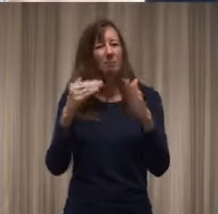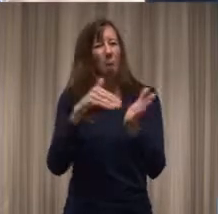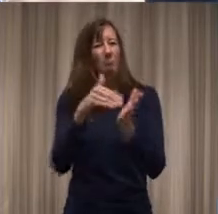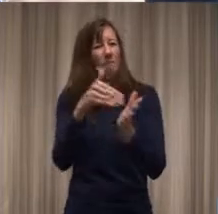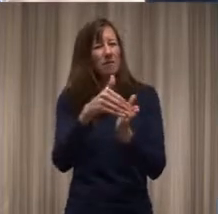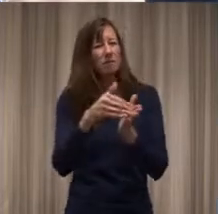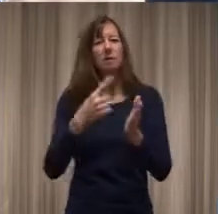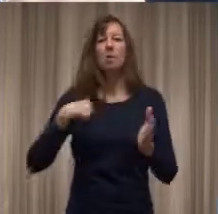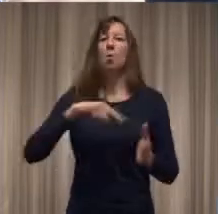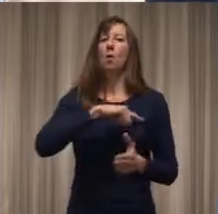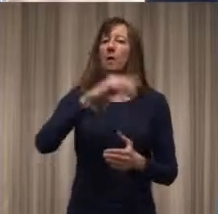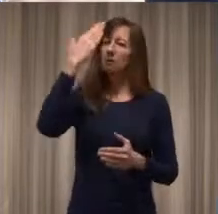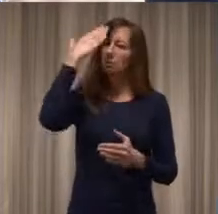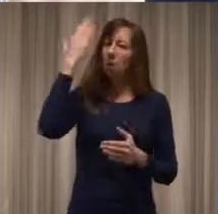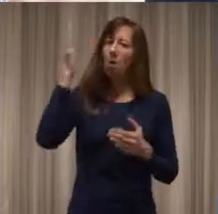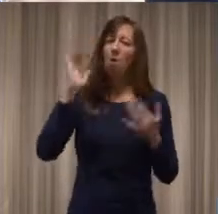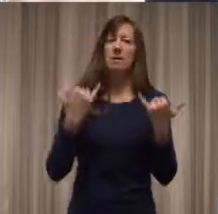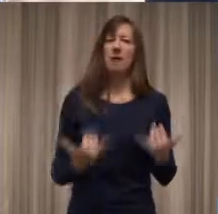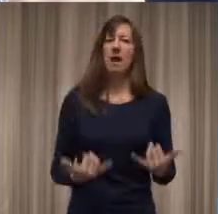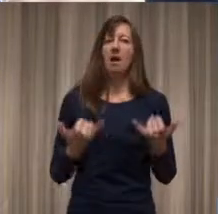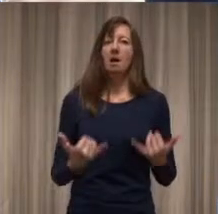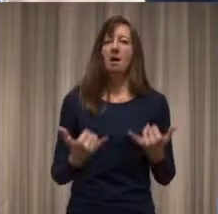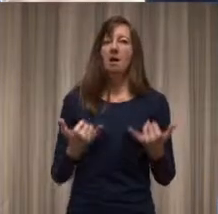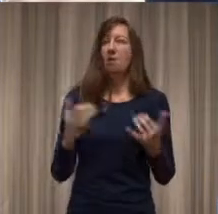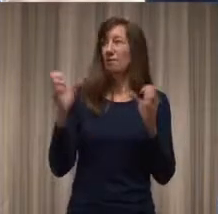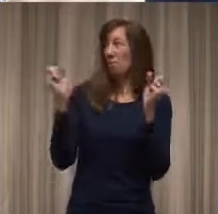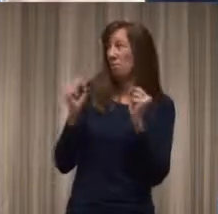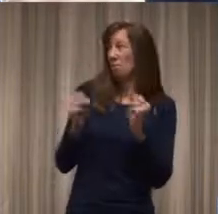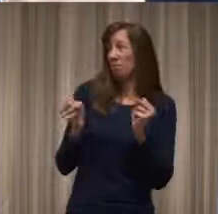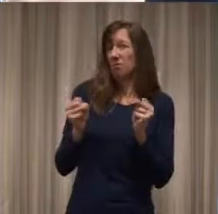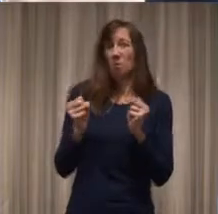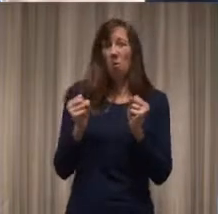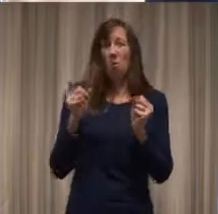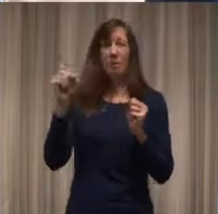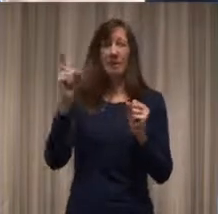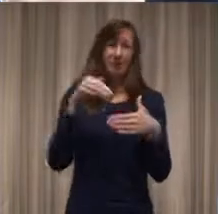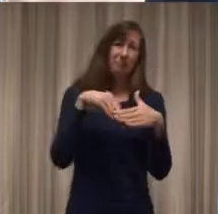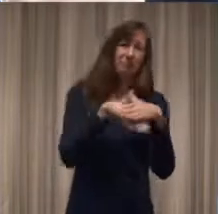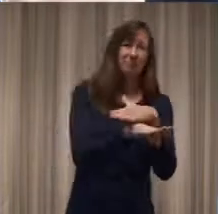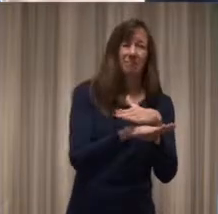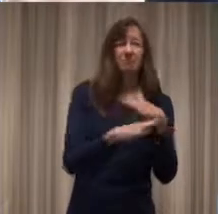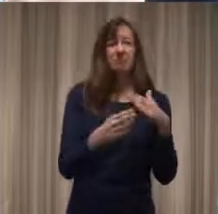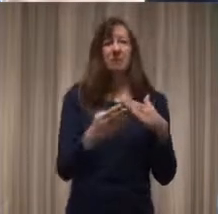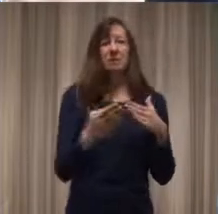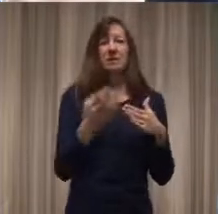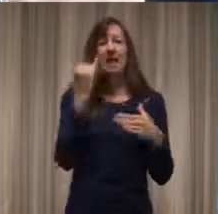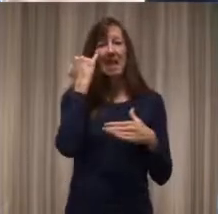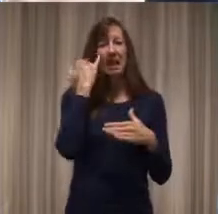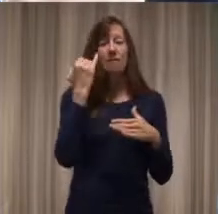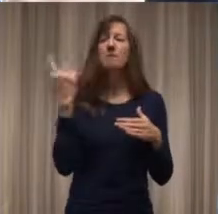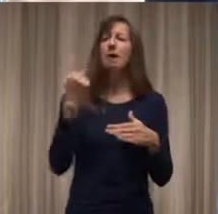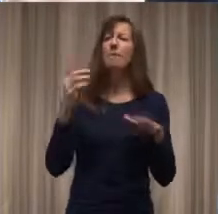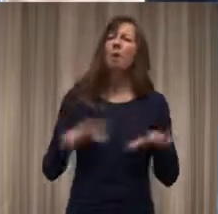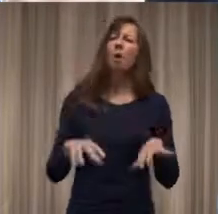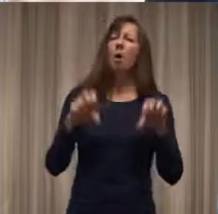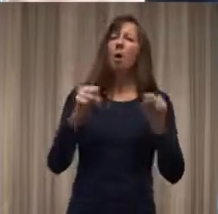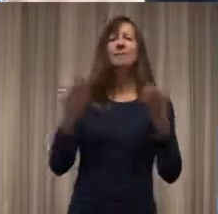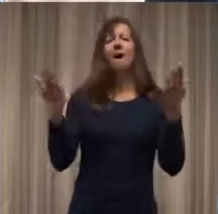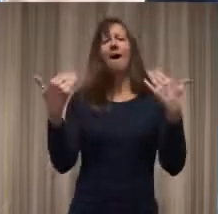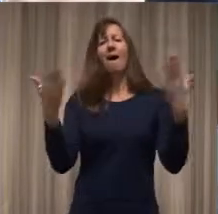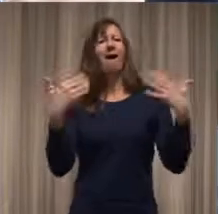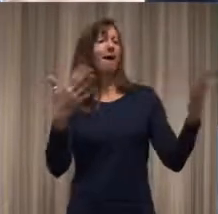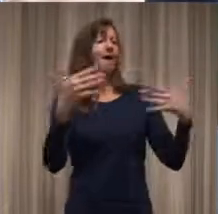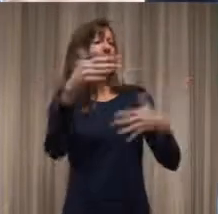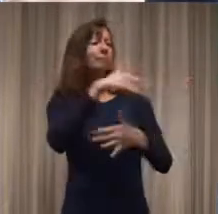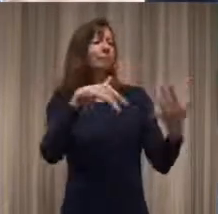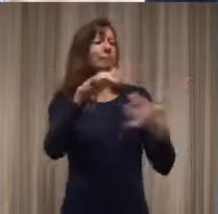point of risk that someone could take on, would be to get together in a social gathering inside, especially for a longer period